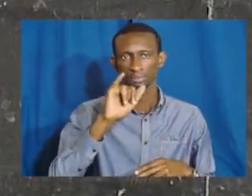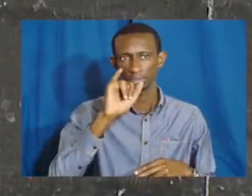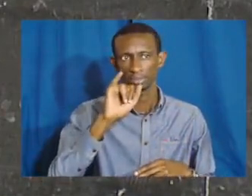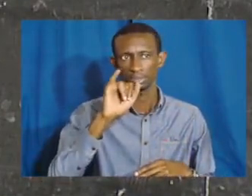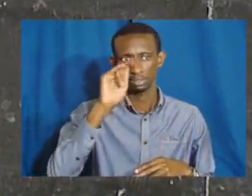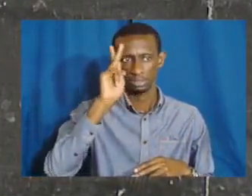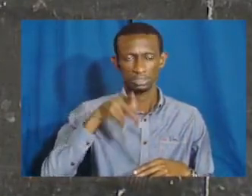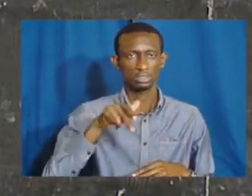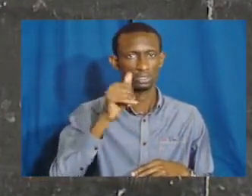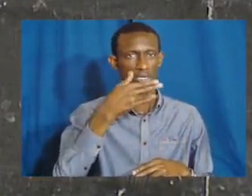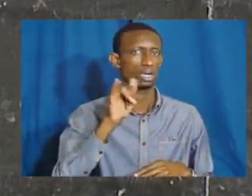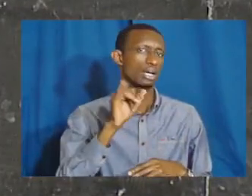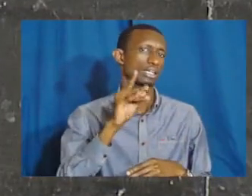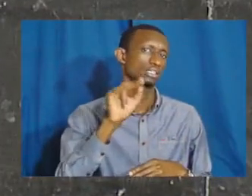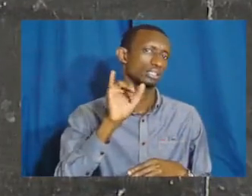alcohols.